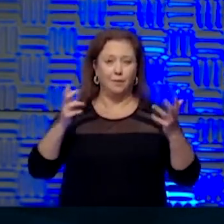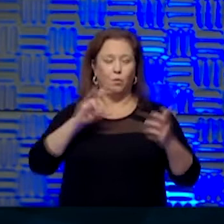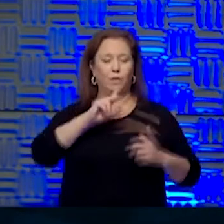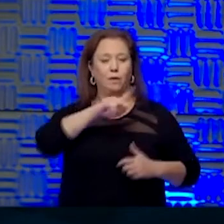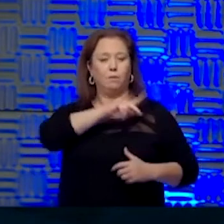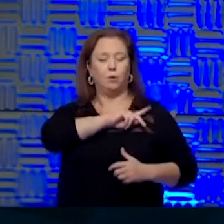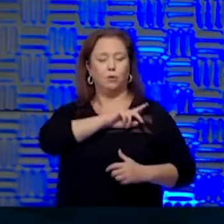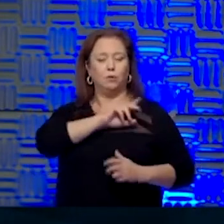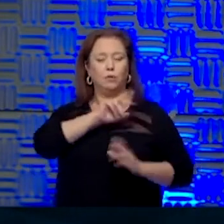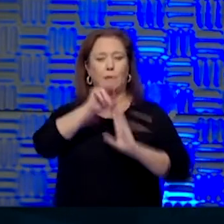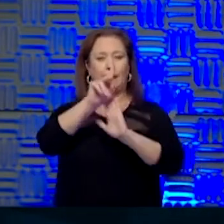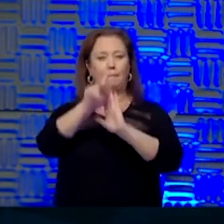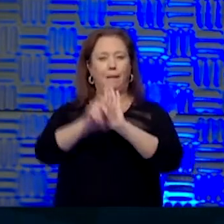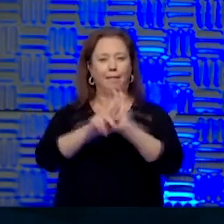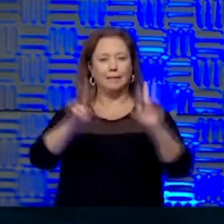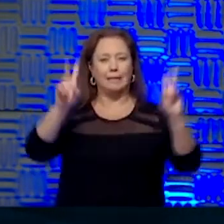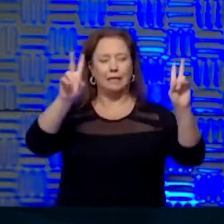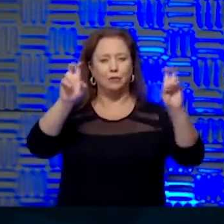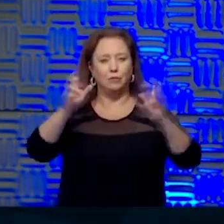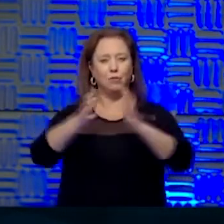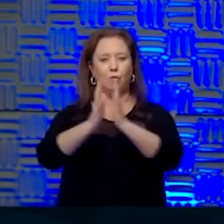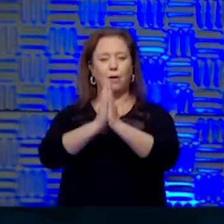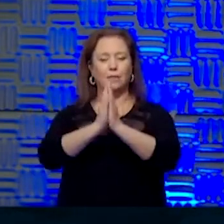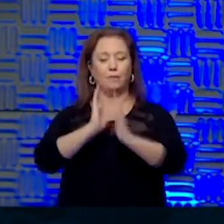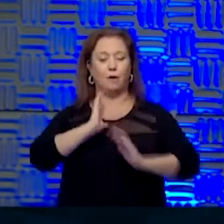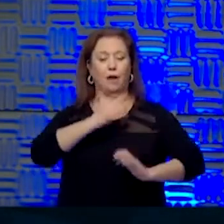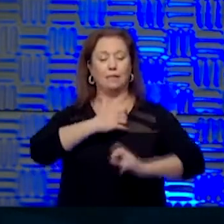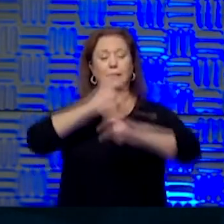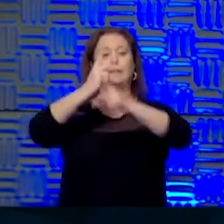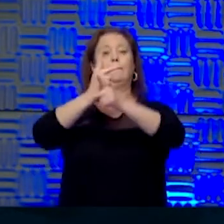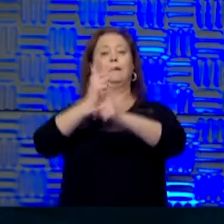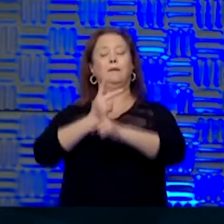and policy issue and a request for us to figure out how